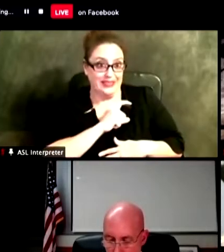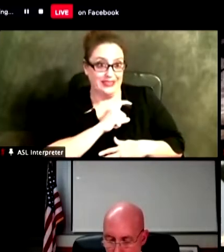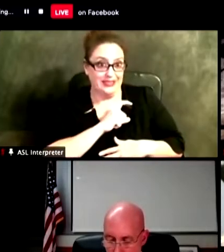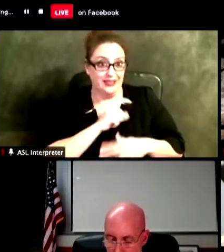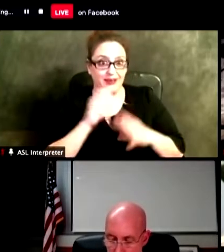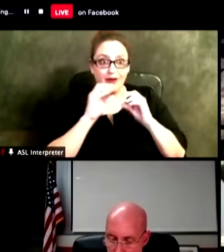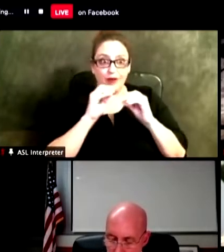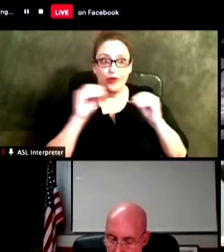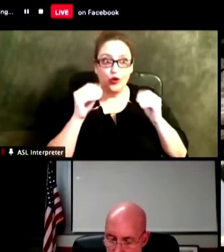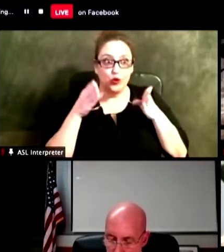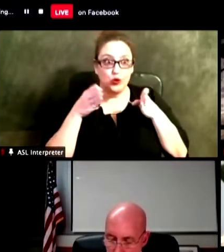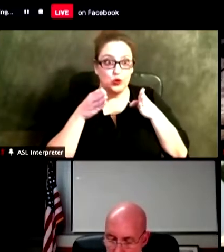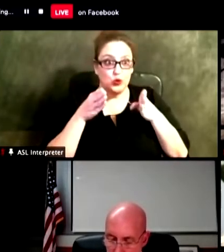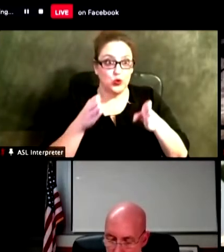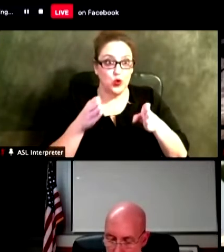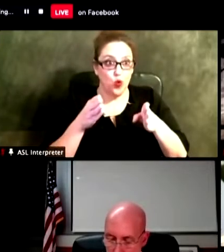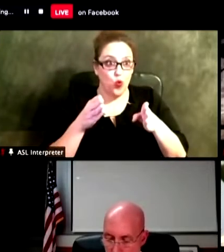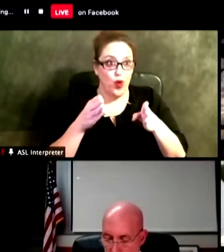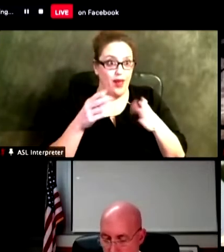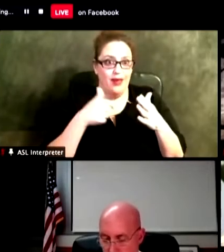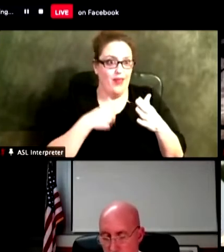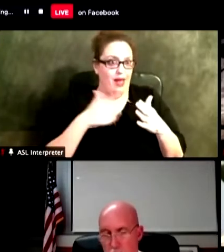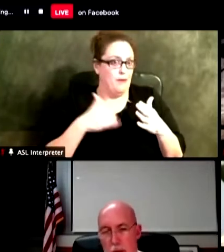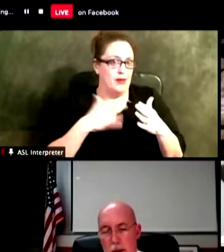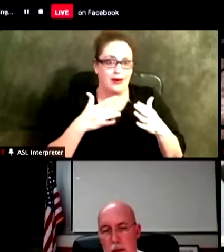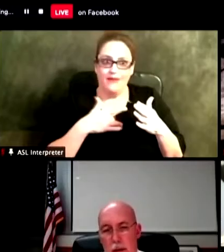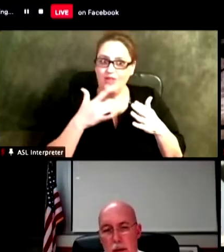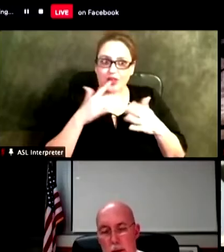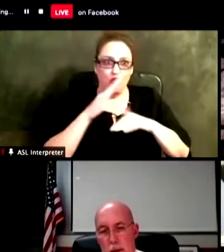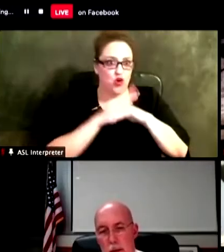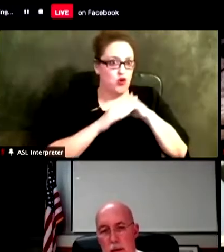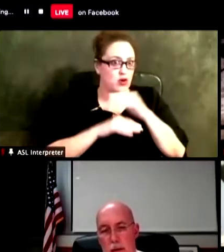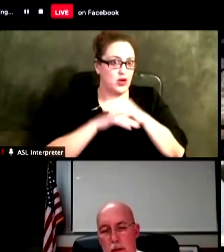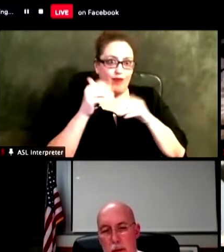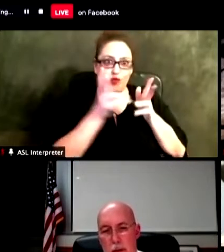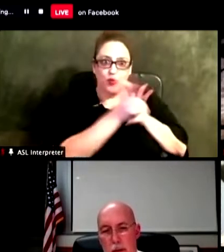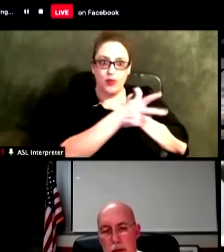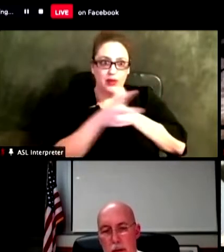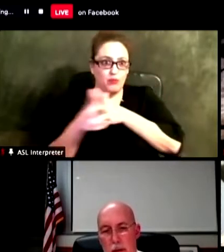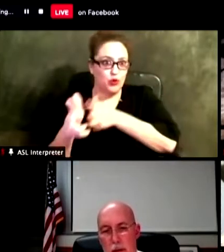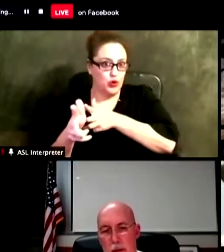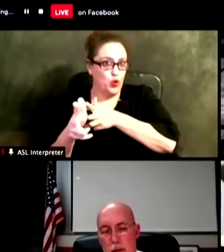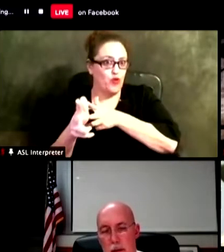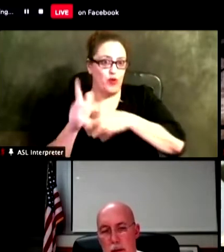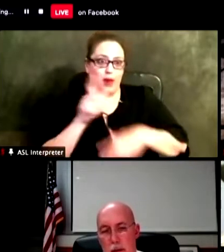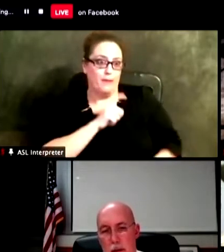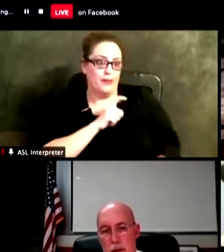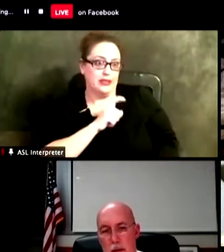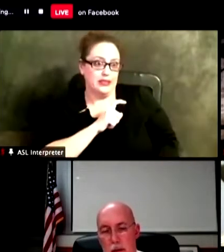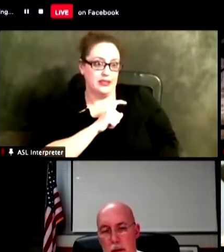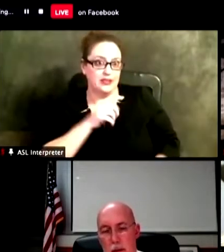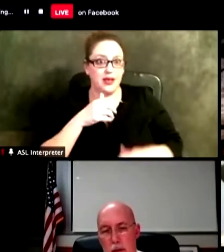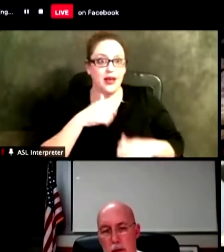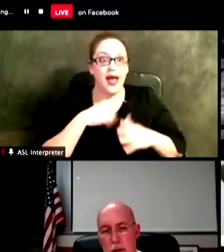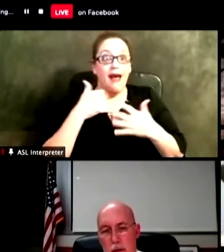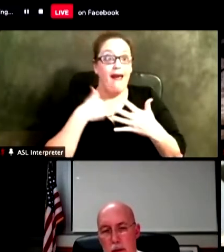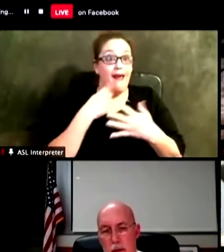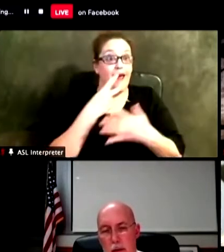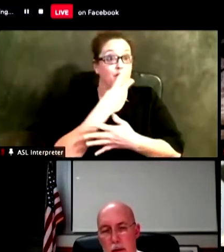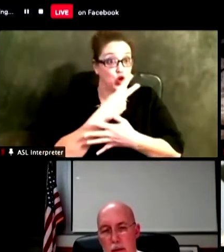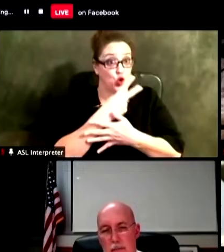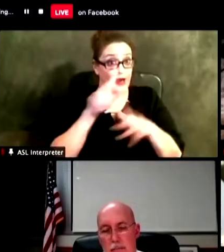way that as an immigrant, I'm going to feel comfortable being pulled over by police. I have a graduate degree. I've